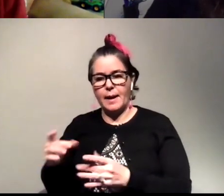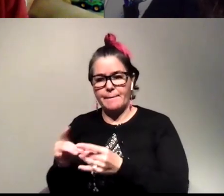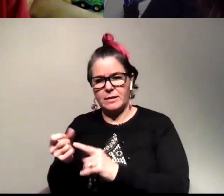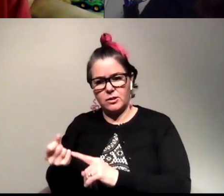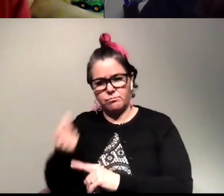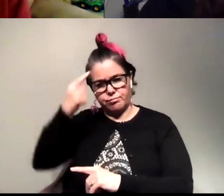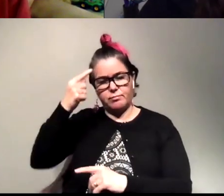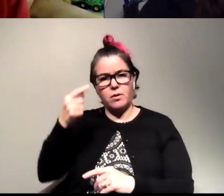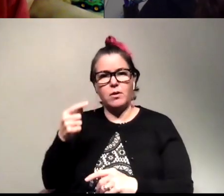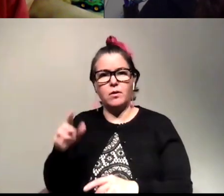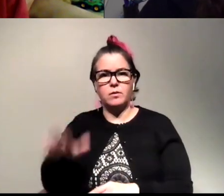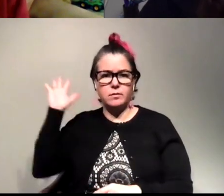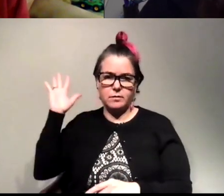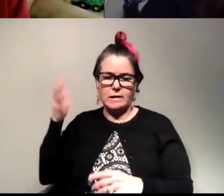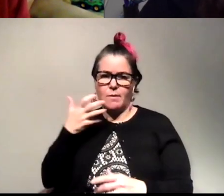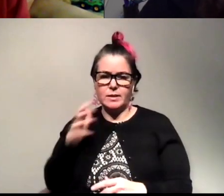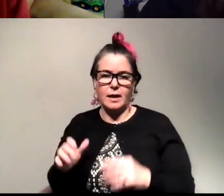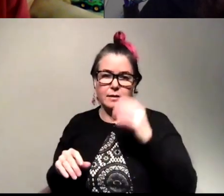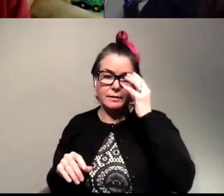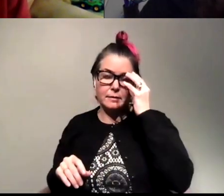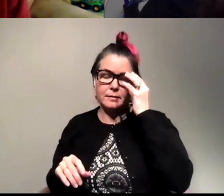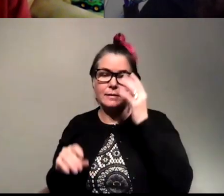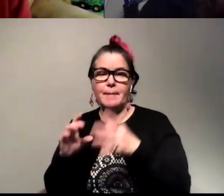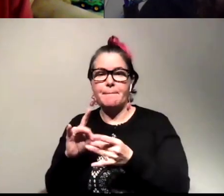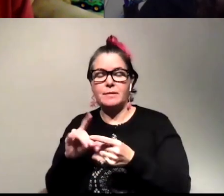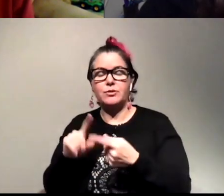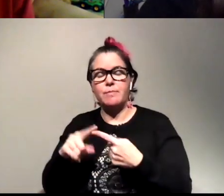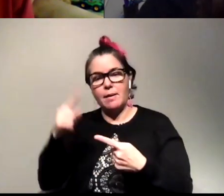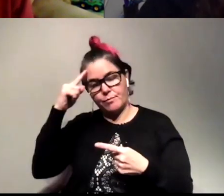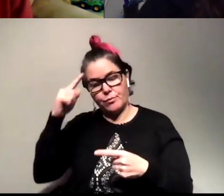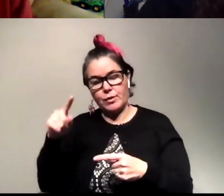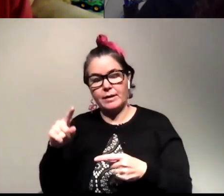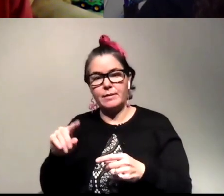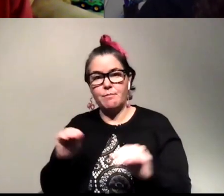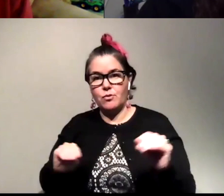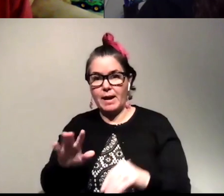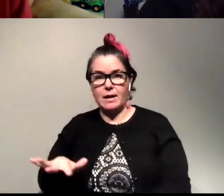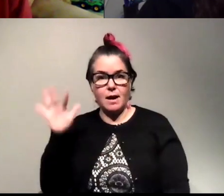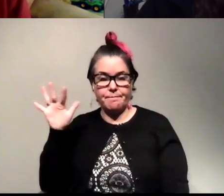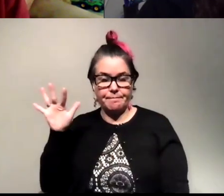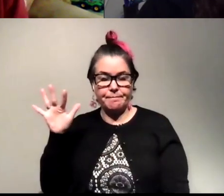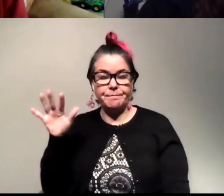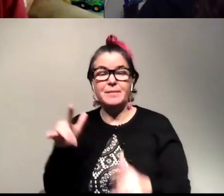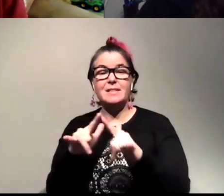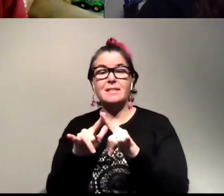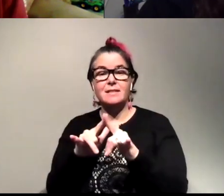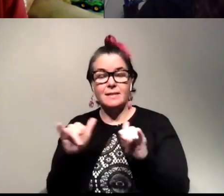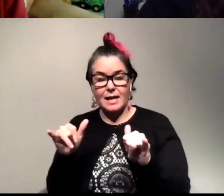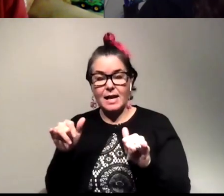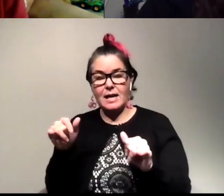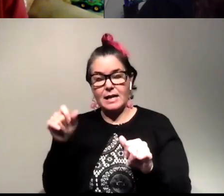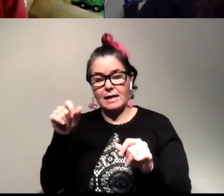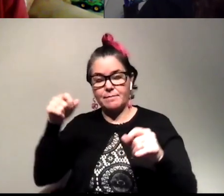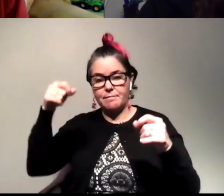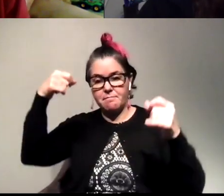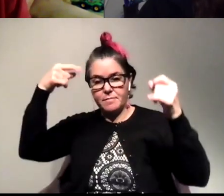brain, oh, that was hot. Sends a message to my brain to lift my hand up. It also sends a message to different parts of my